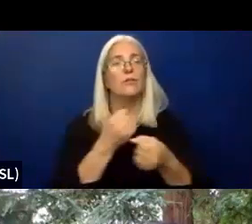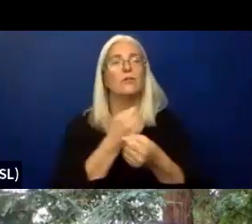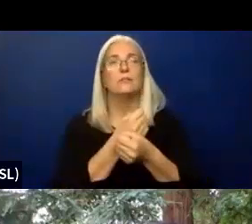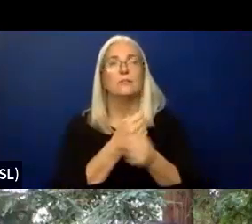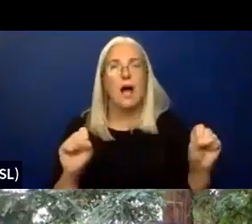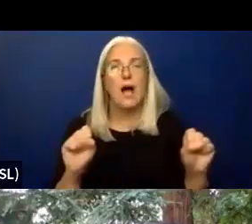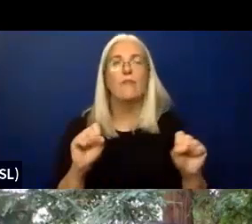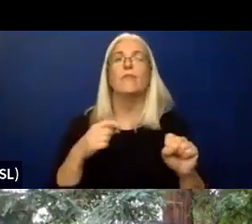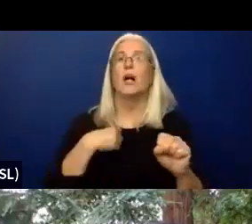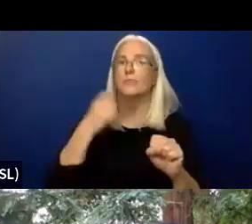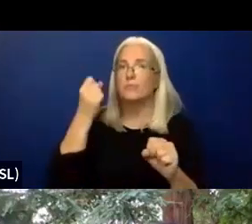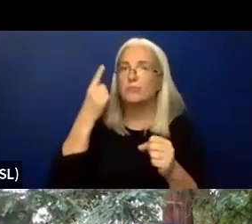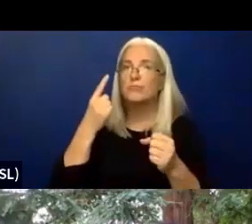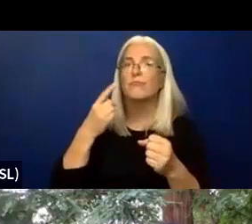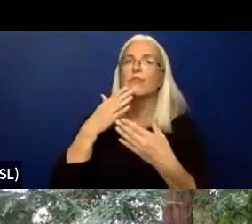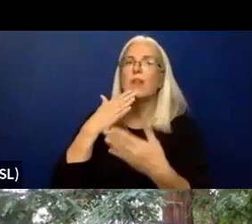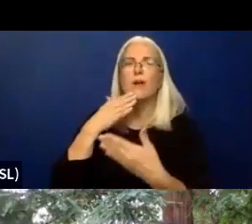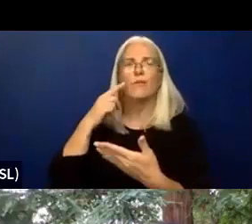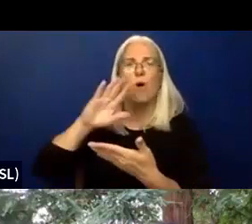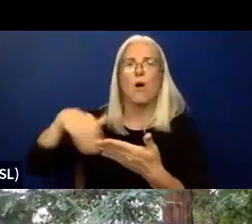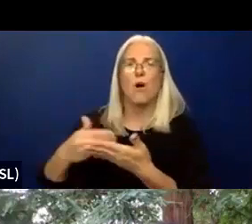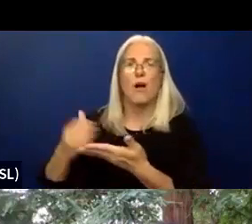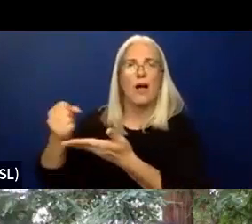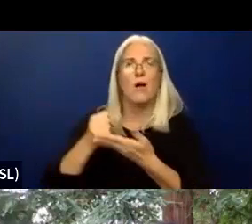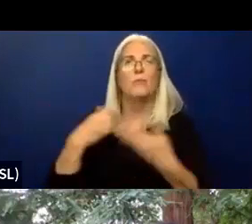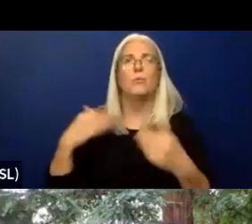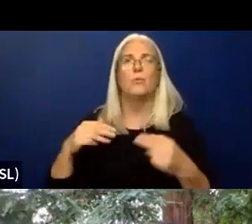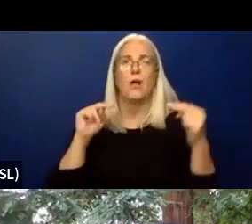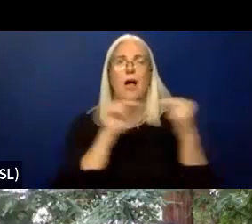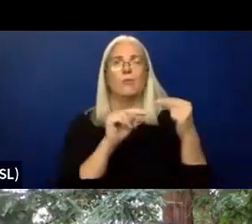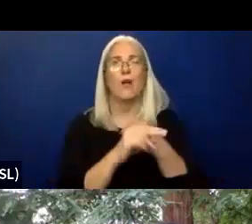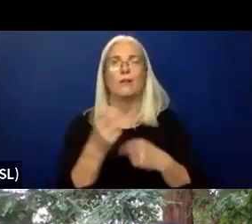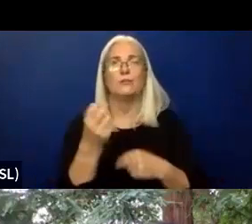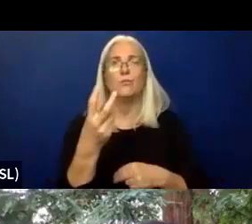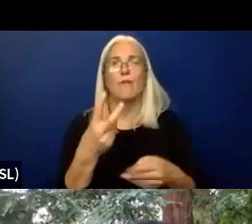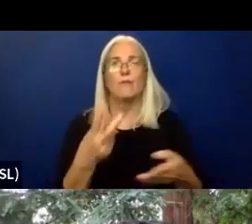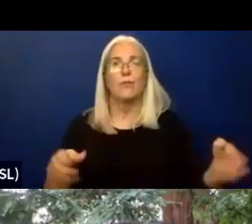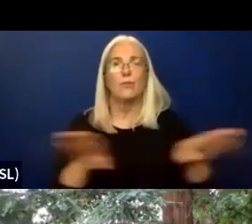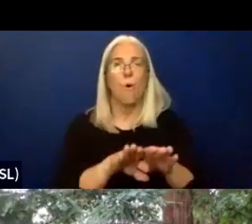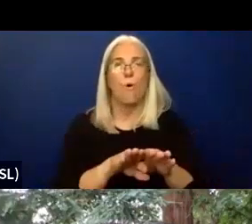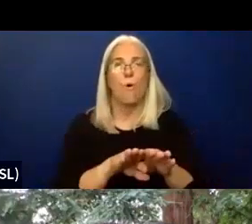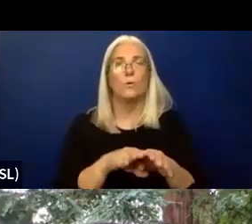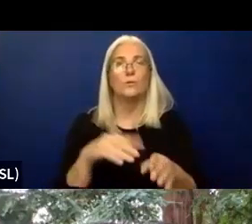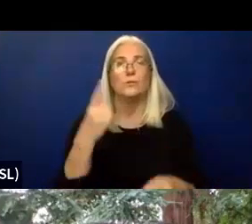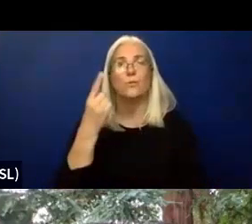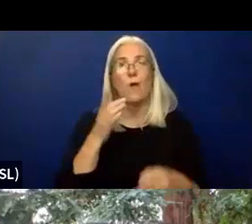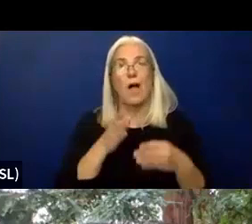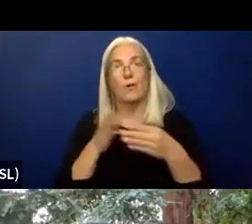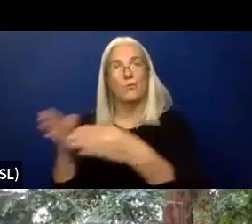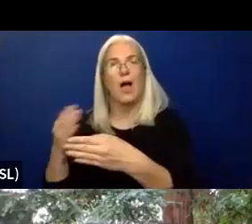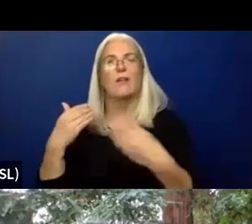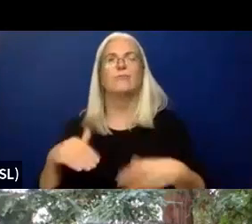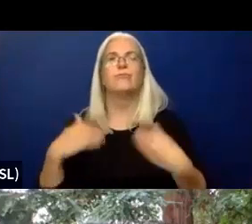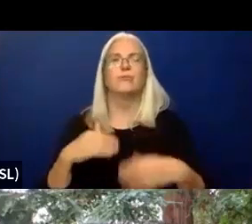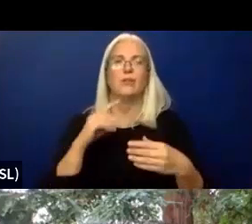helping with the evacuation when Highway 12 was shut down in one direction. So we have a lot to be thankful for, especially